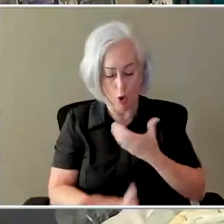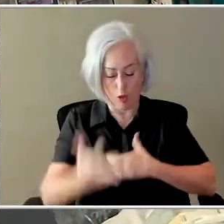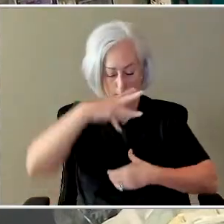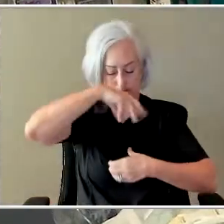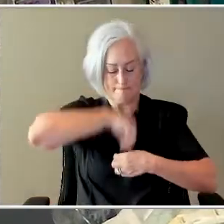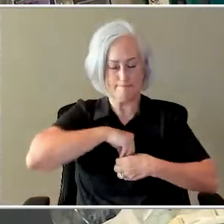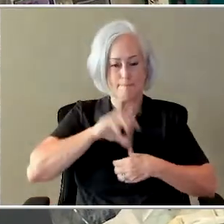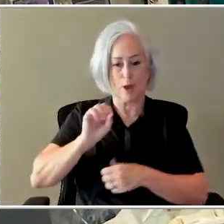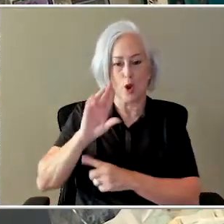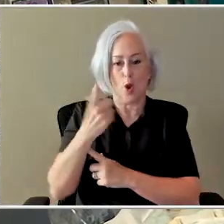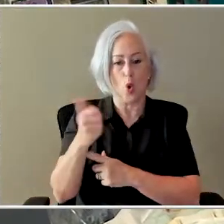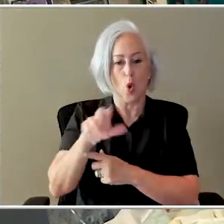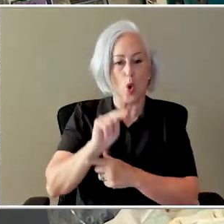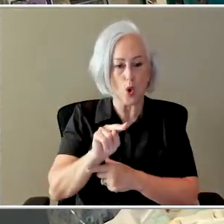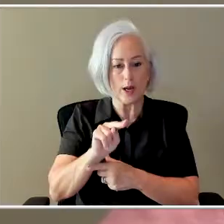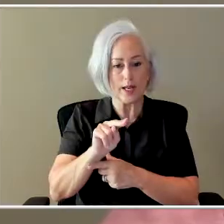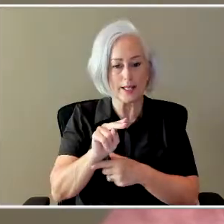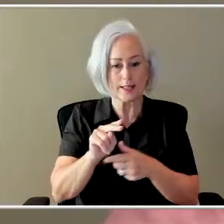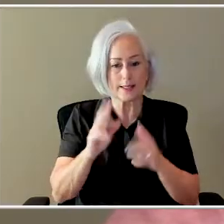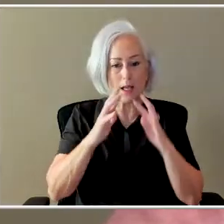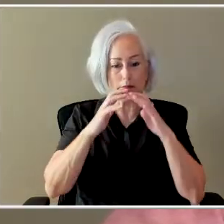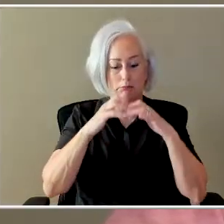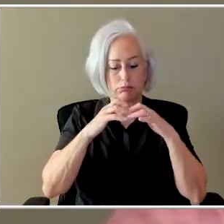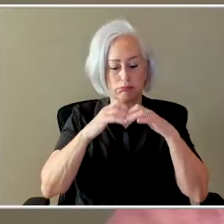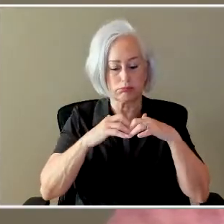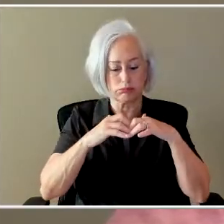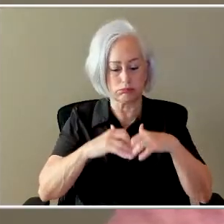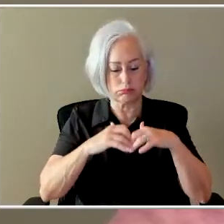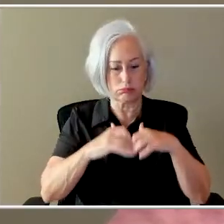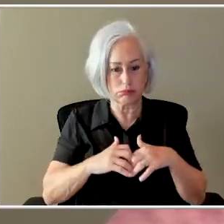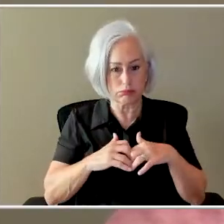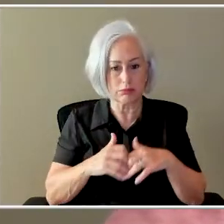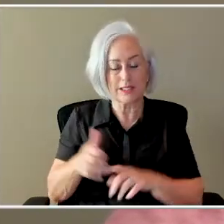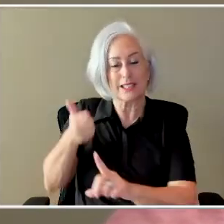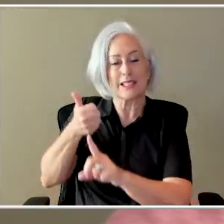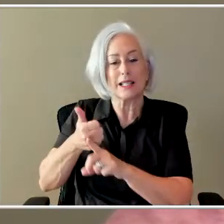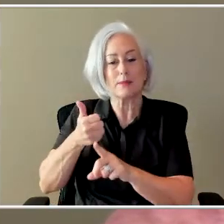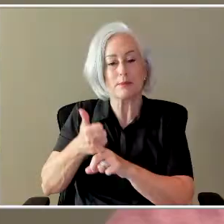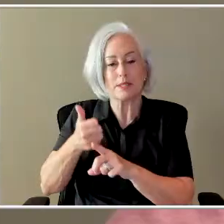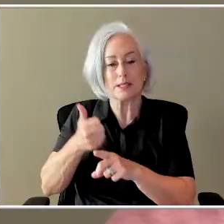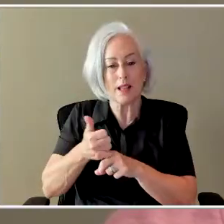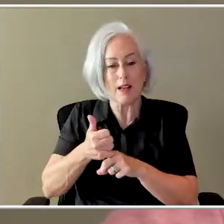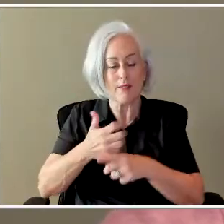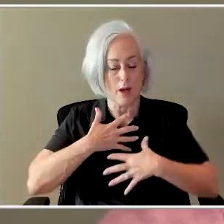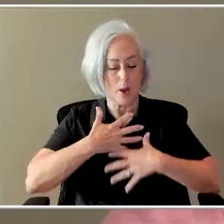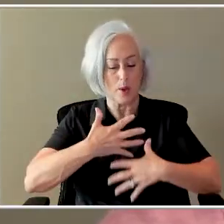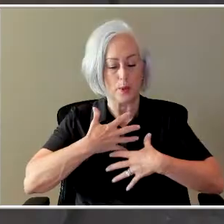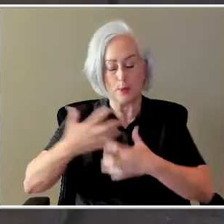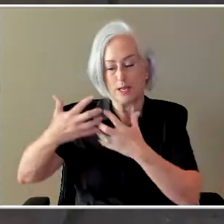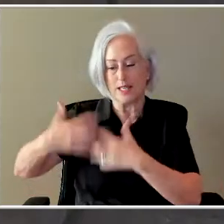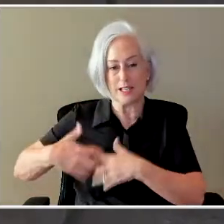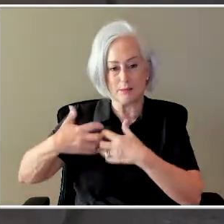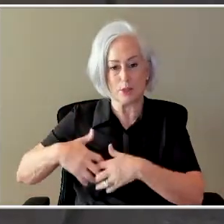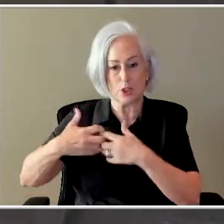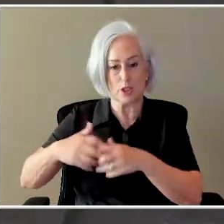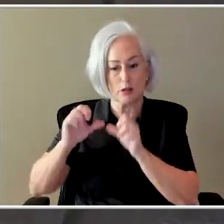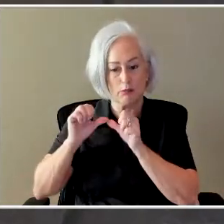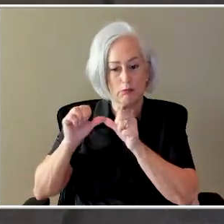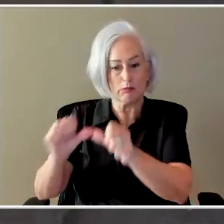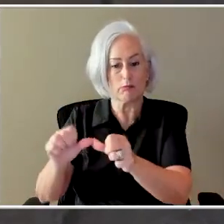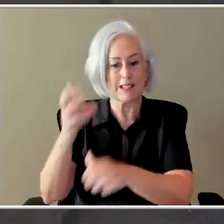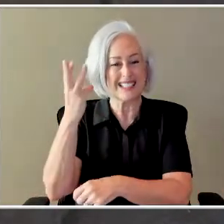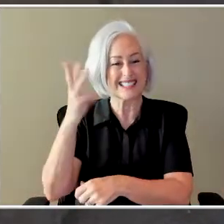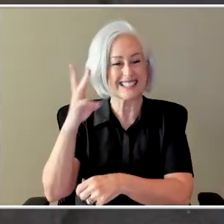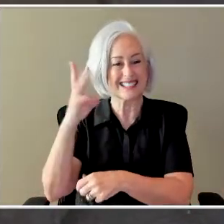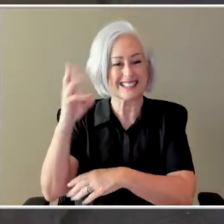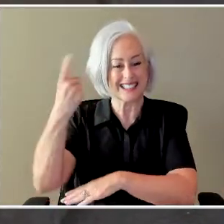on a ventilator, clinging to life. I would talk to him every day when he was unconscious and tell him I needed him to make it because I didn't want to do the